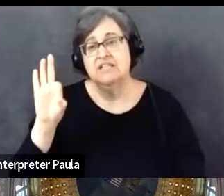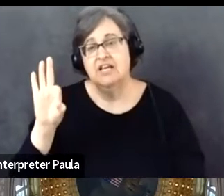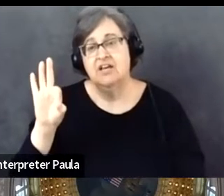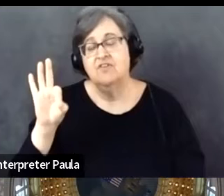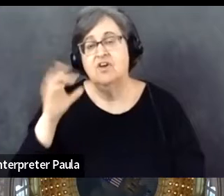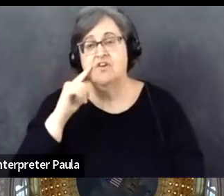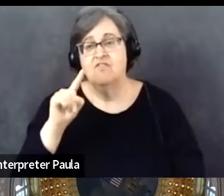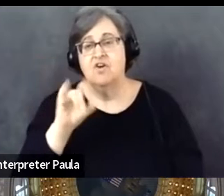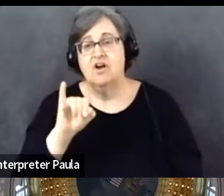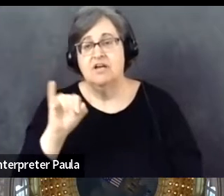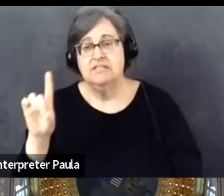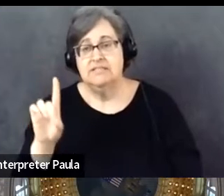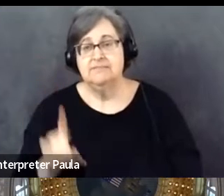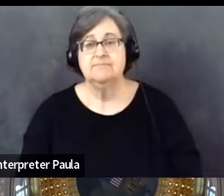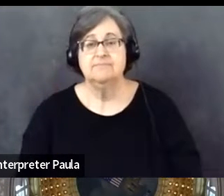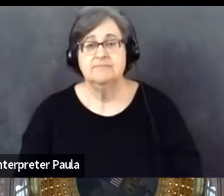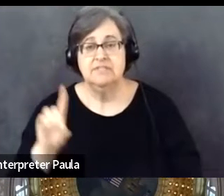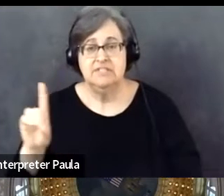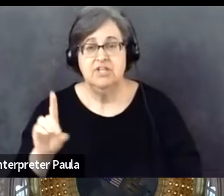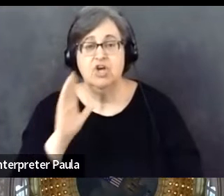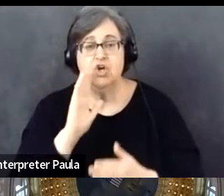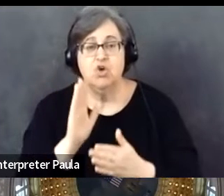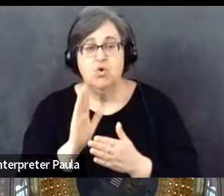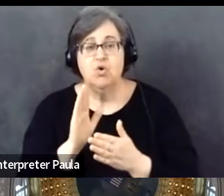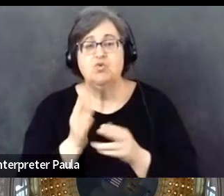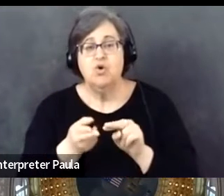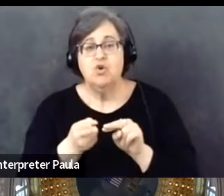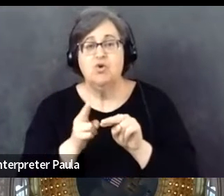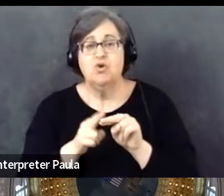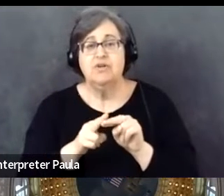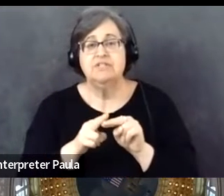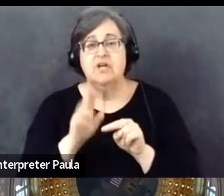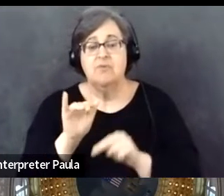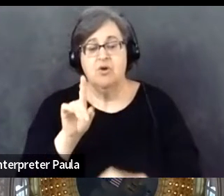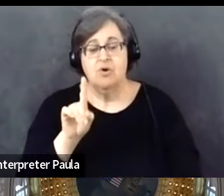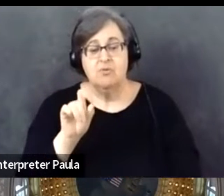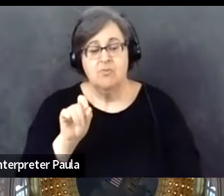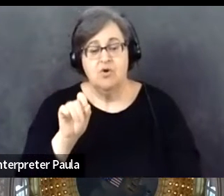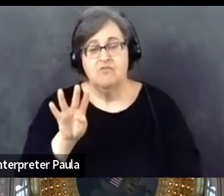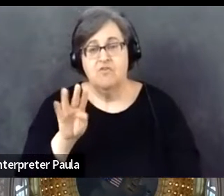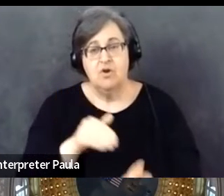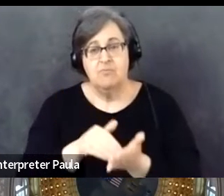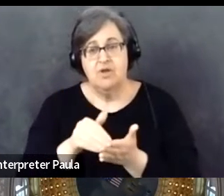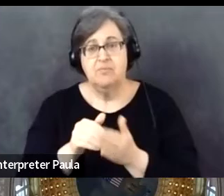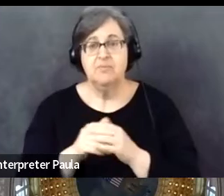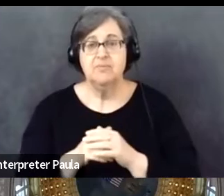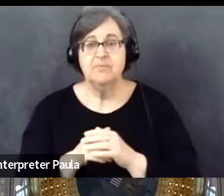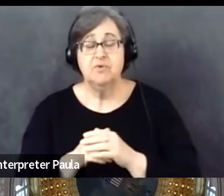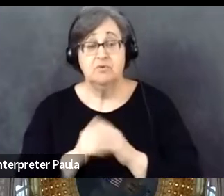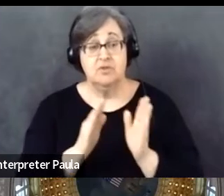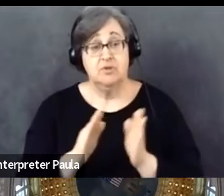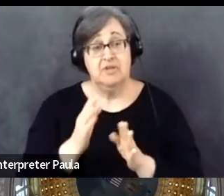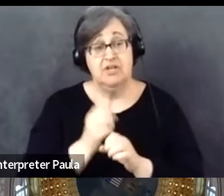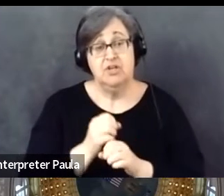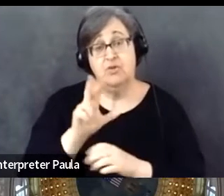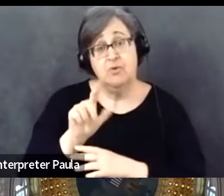the ICFID. They increased their rates by 1.4 million. They were going to get a $3.1